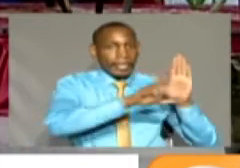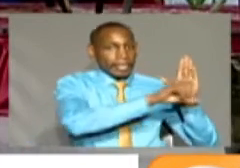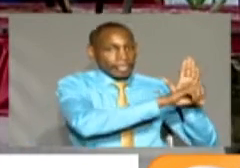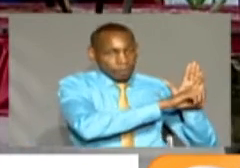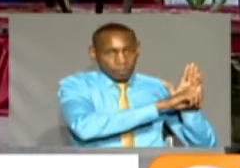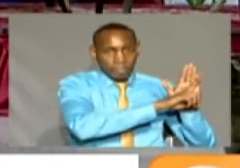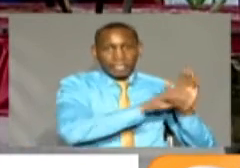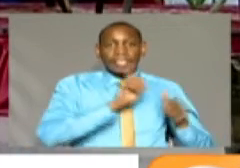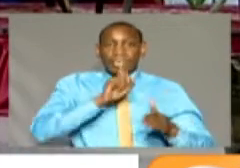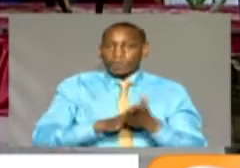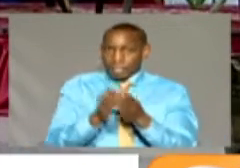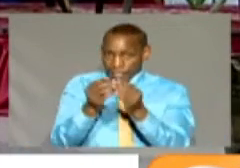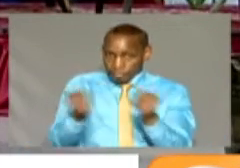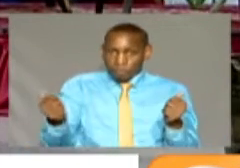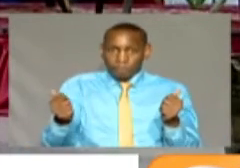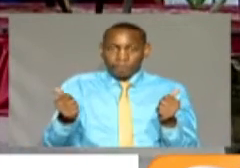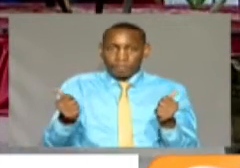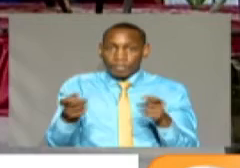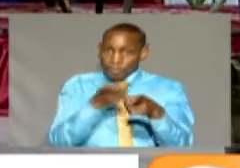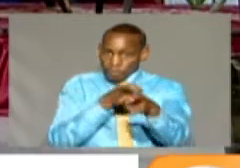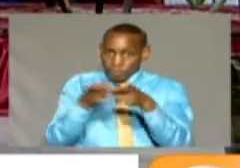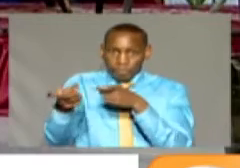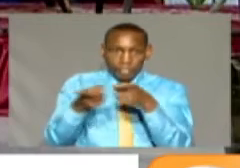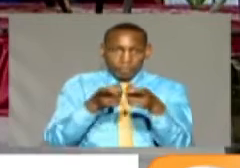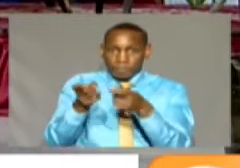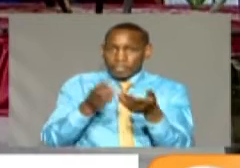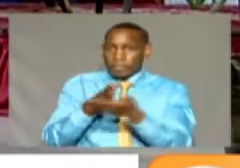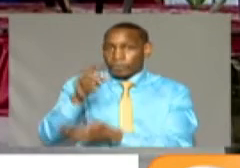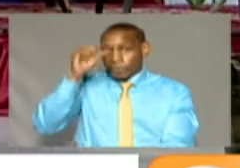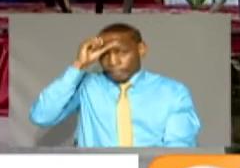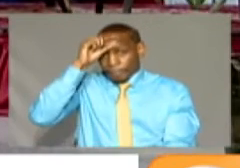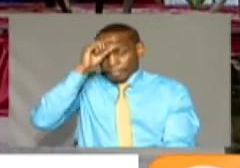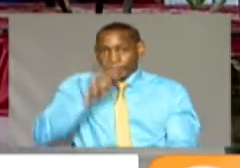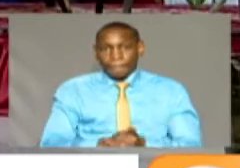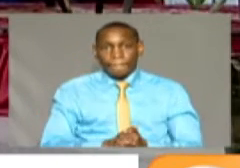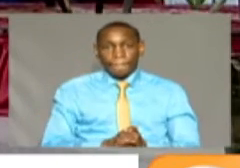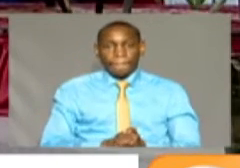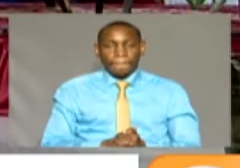to avoid what he calls micromanaging by the executive.